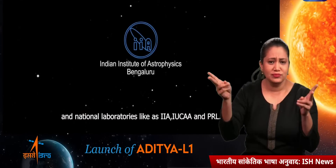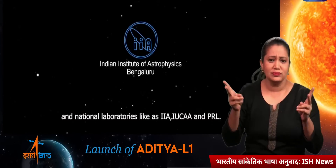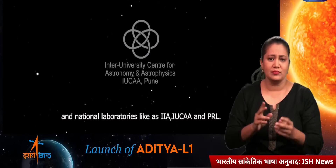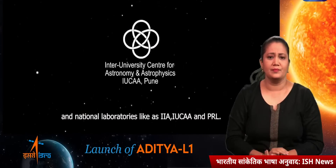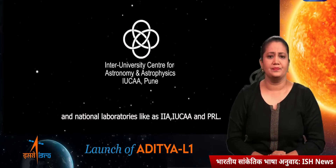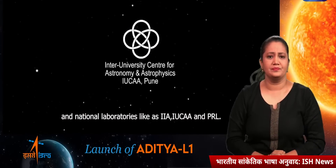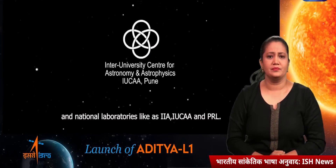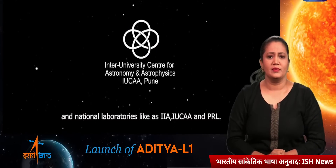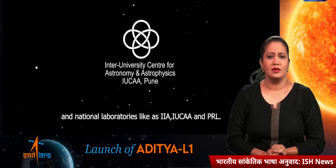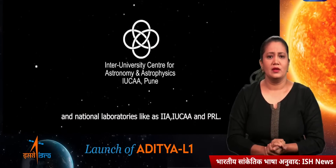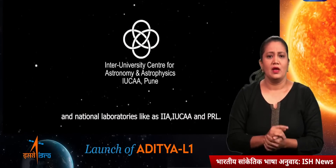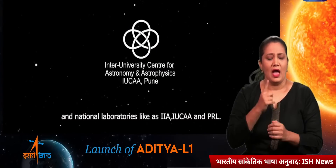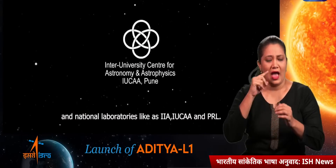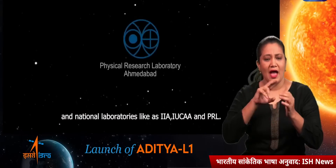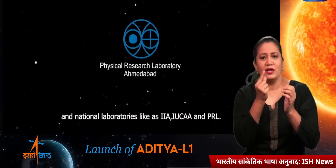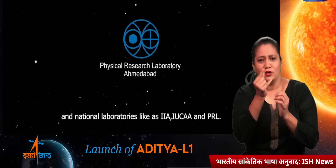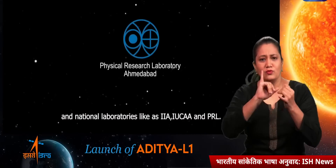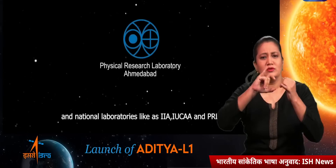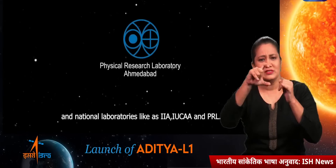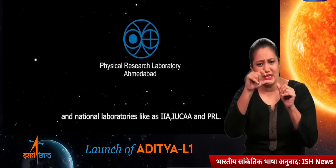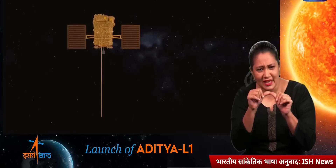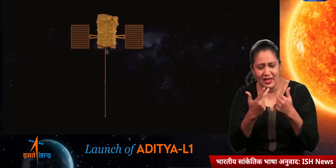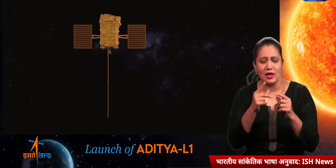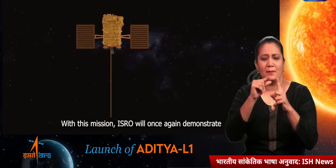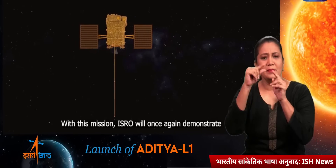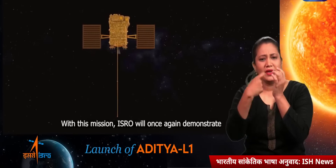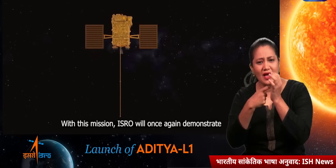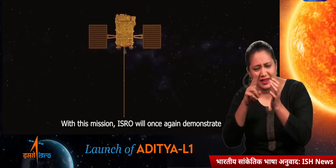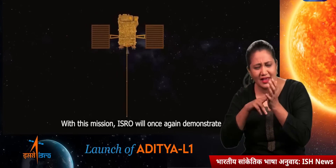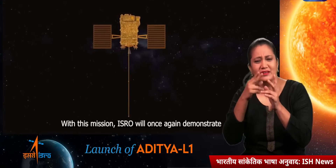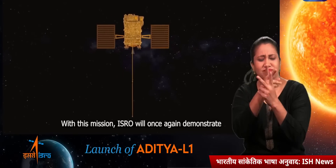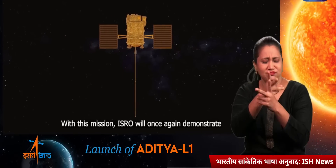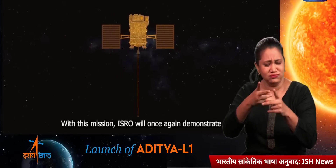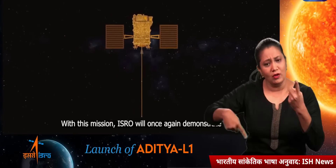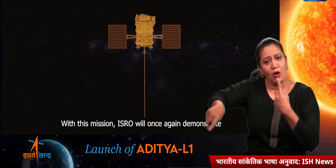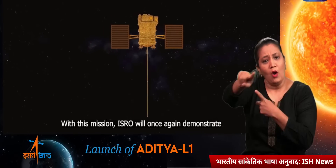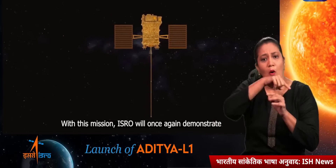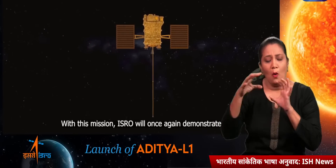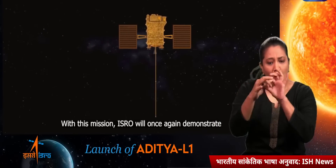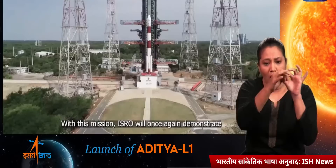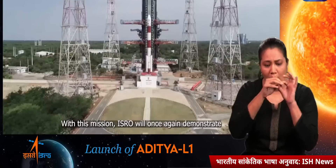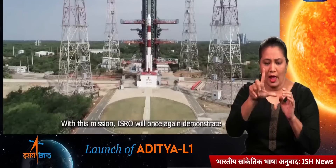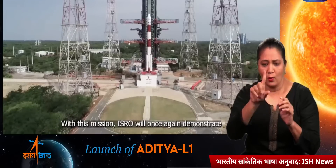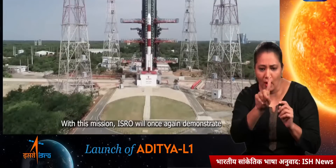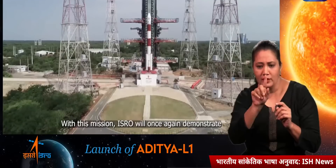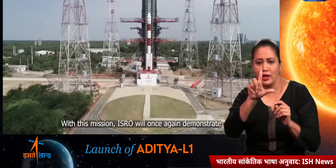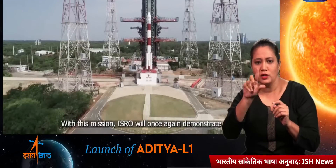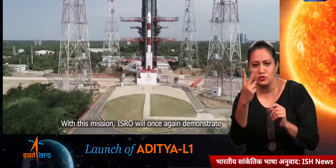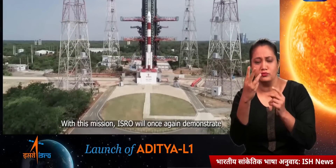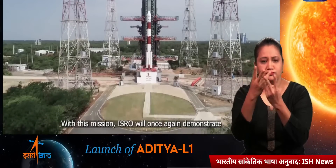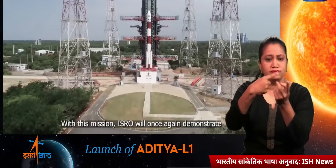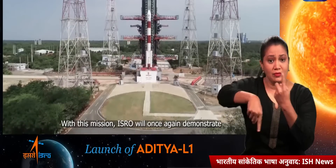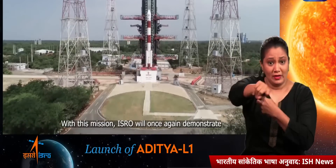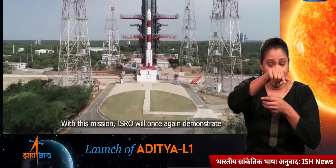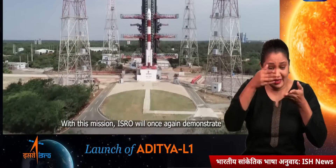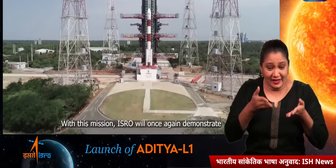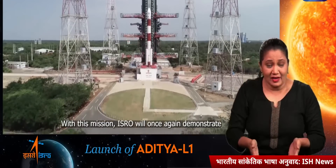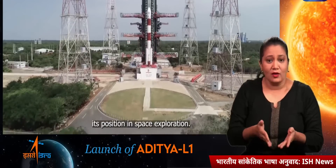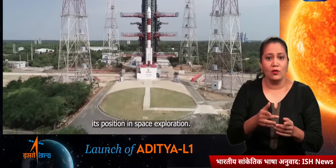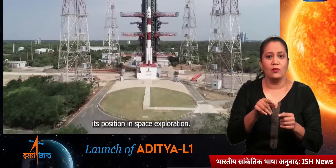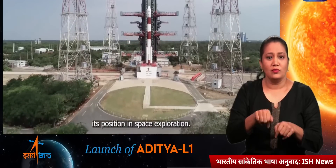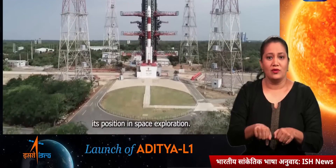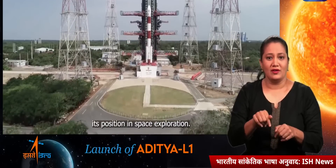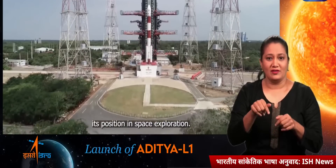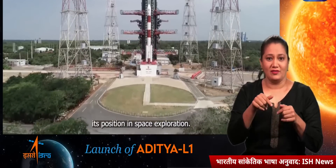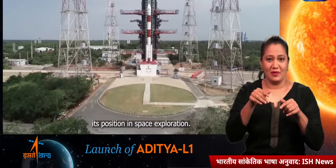IIA, ICAA and PRL. With this mission, ISRO will once again